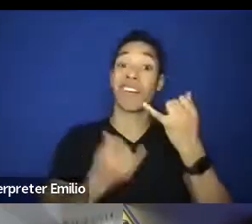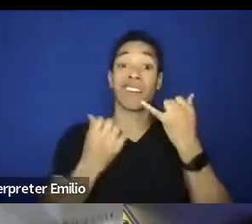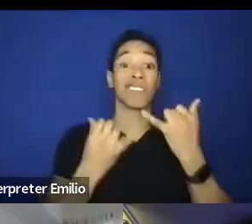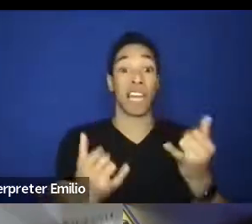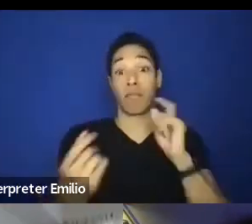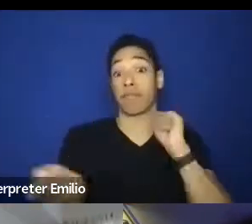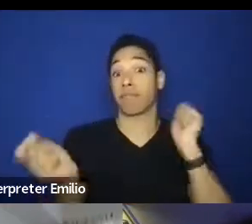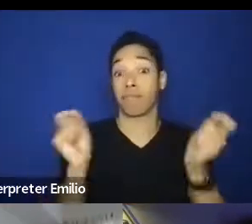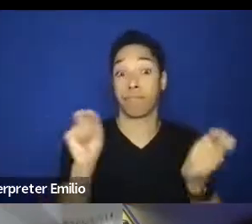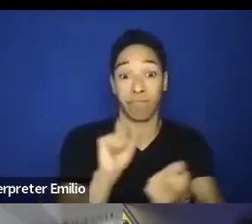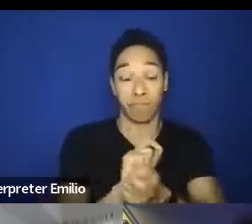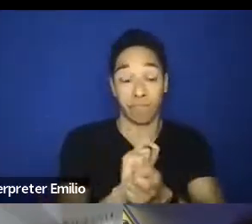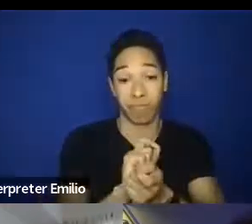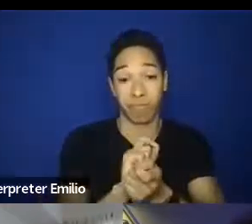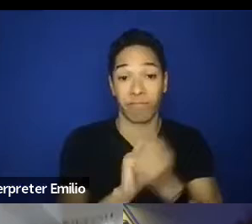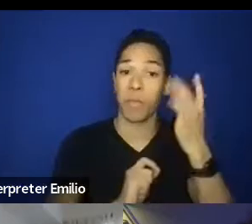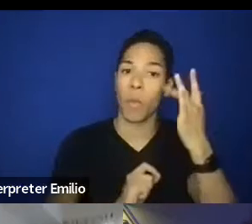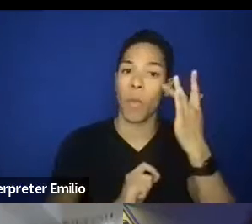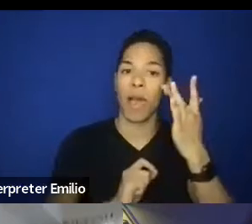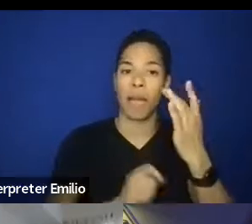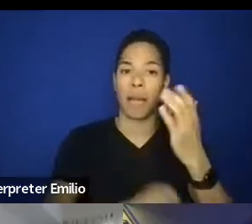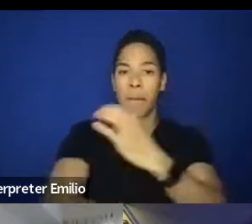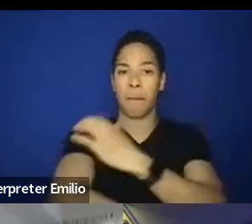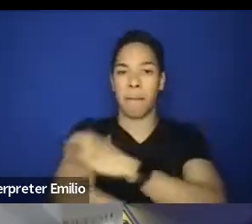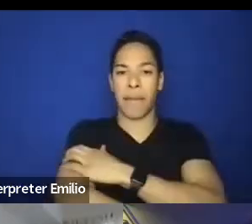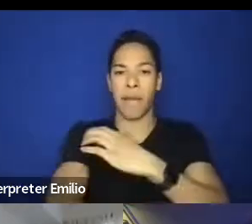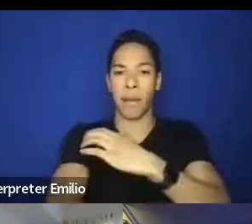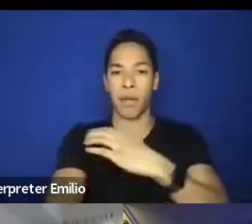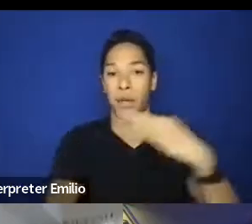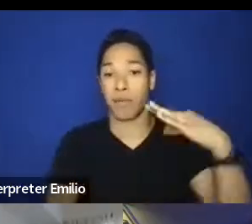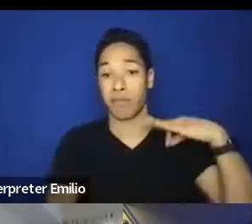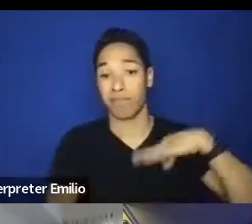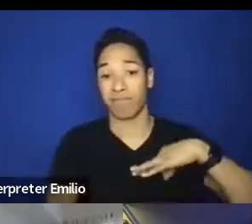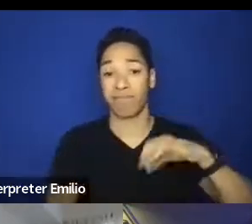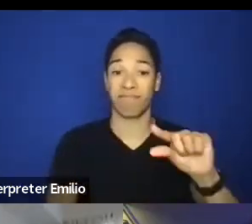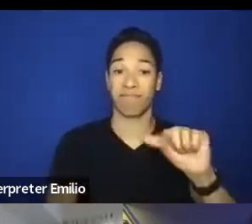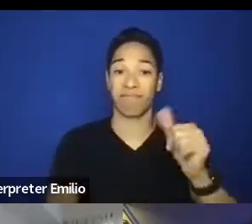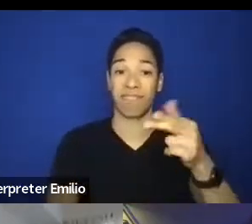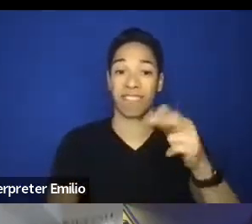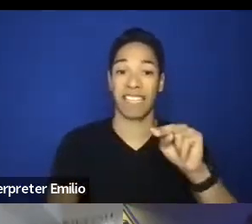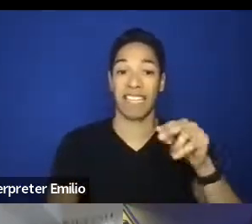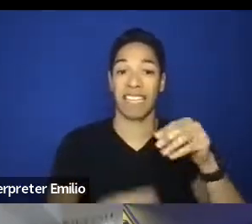changed because of the gain of power in the room.